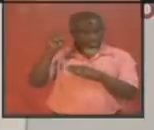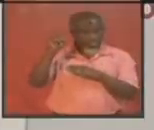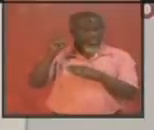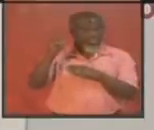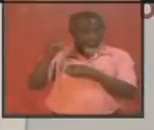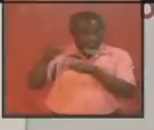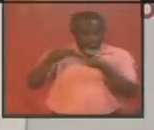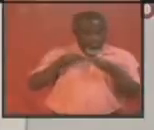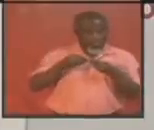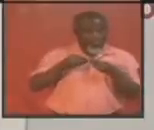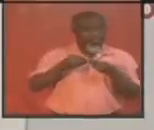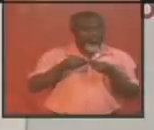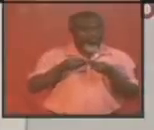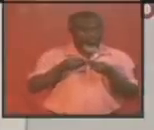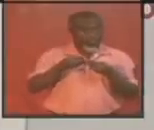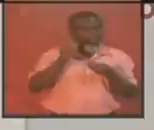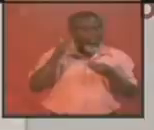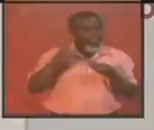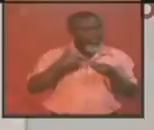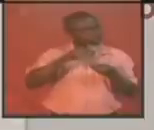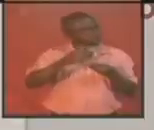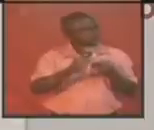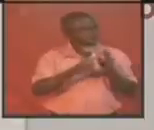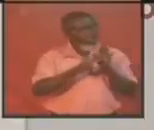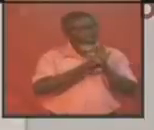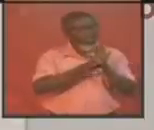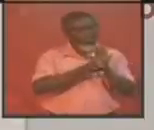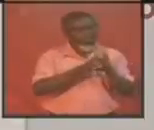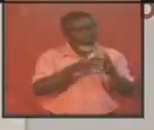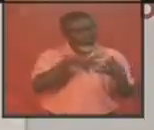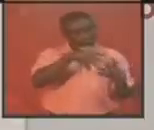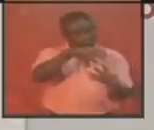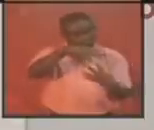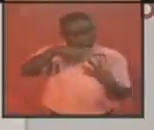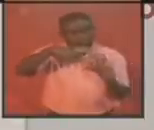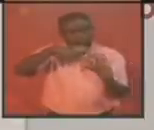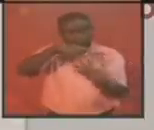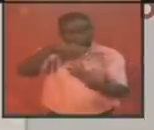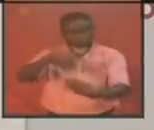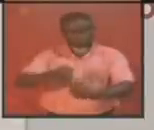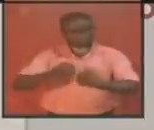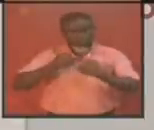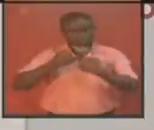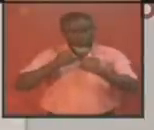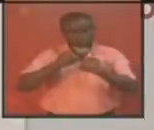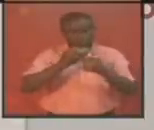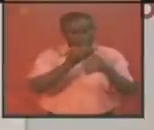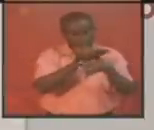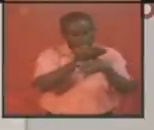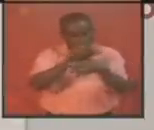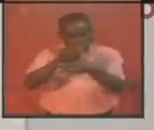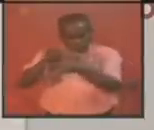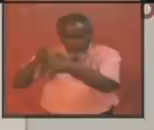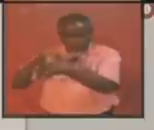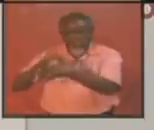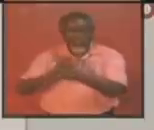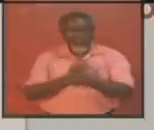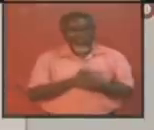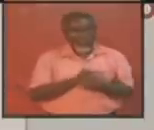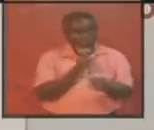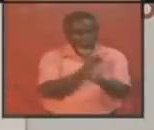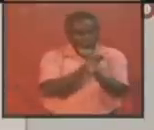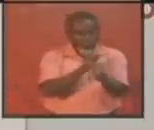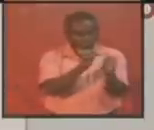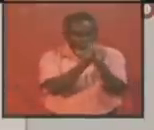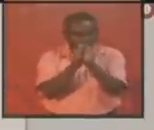confident that there will be other examples of the strength of regional integration on the issue of COVID-19